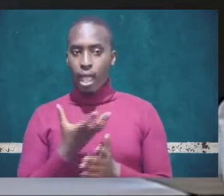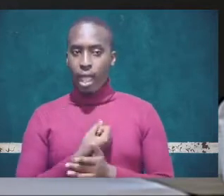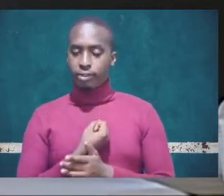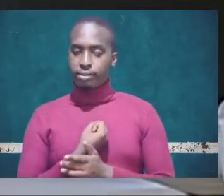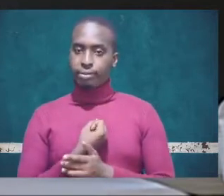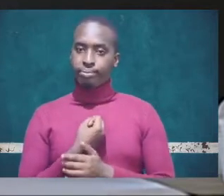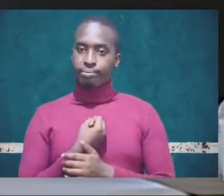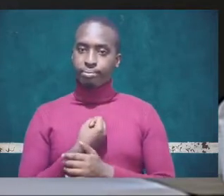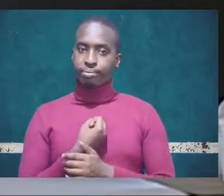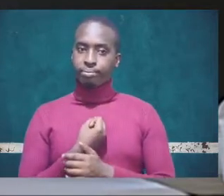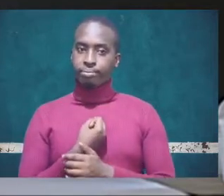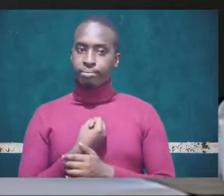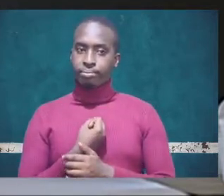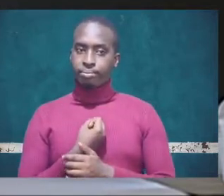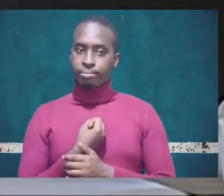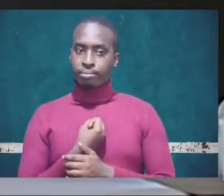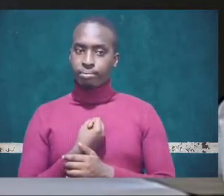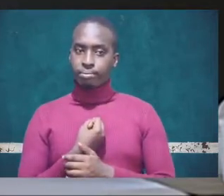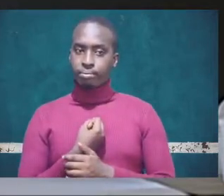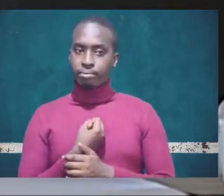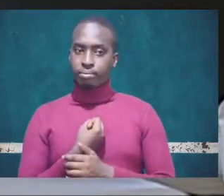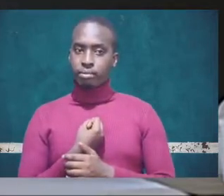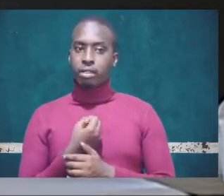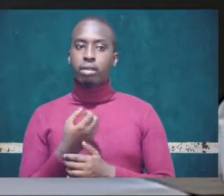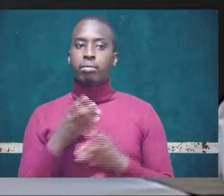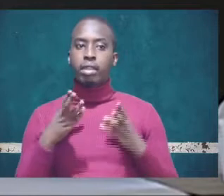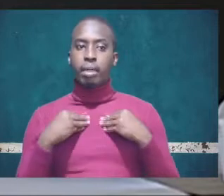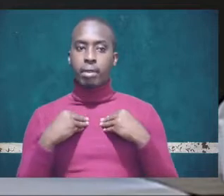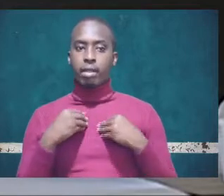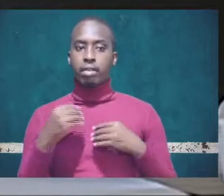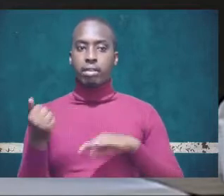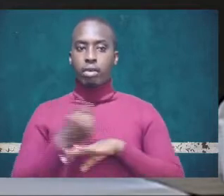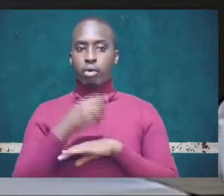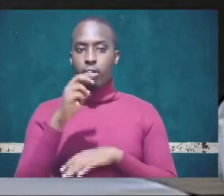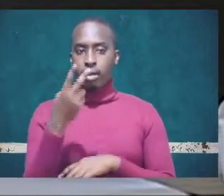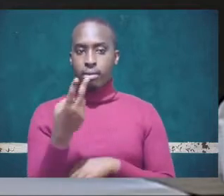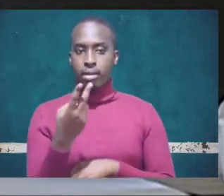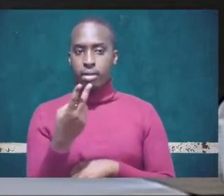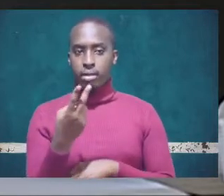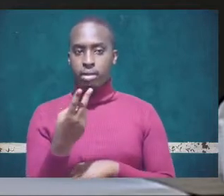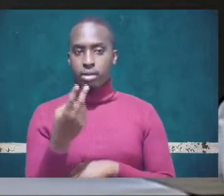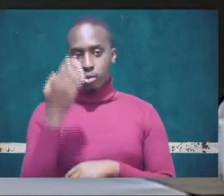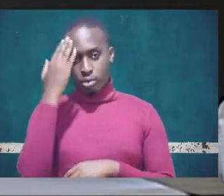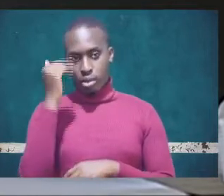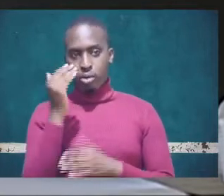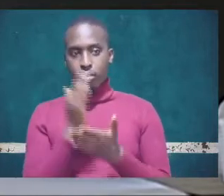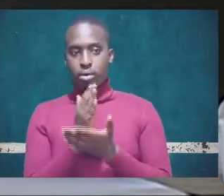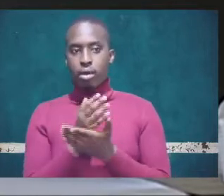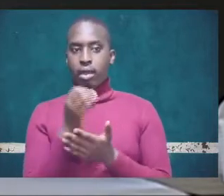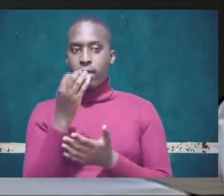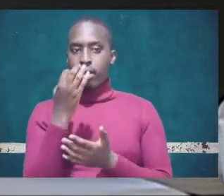have also, let me put 2 here. This is 2. So that it will